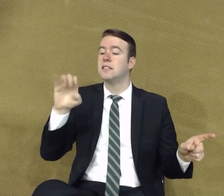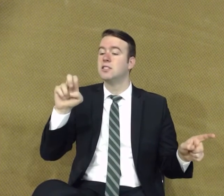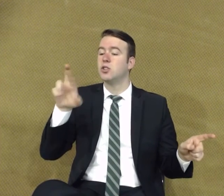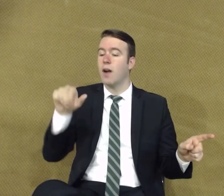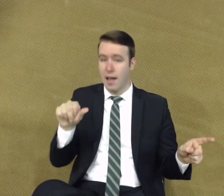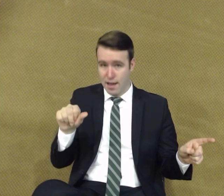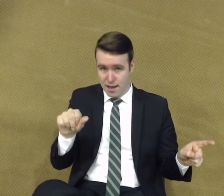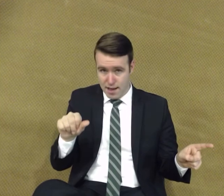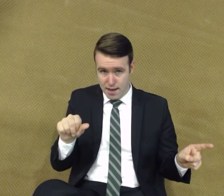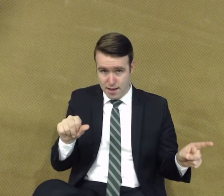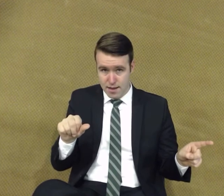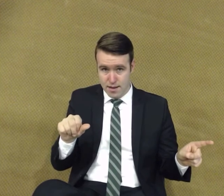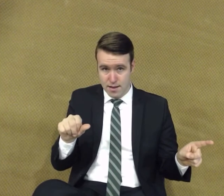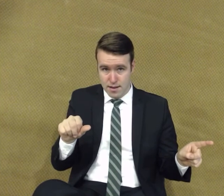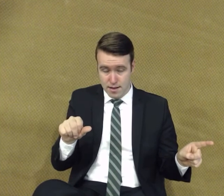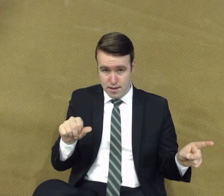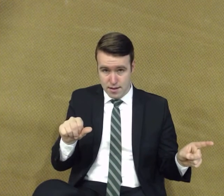Sisera,